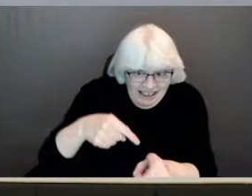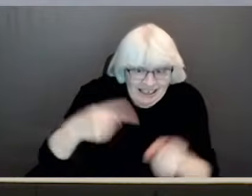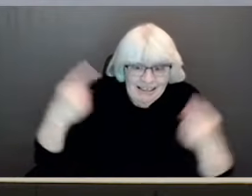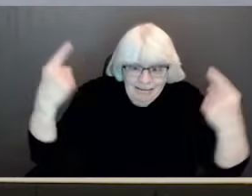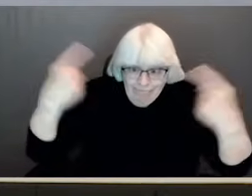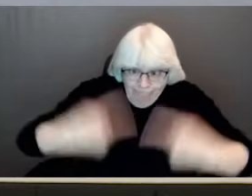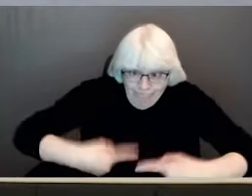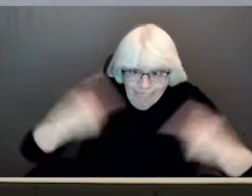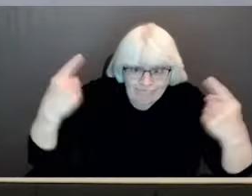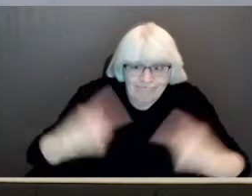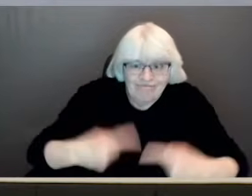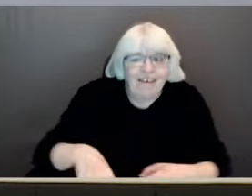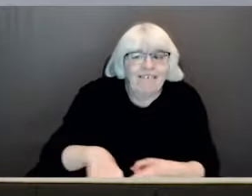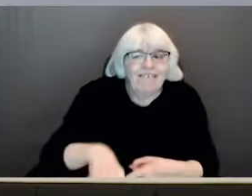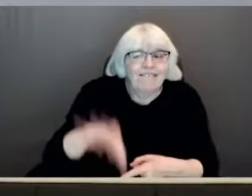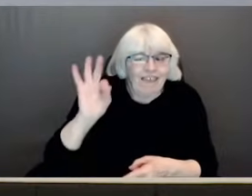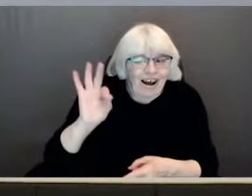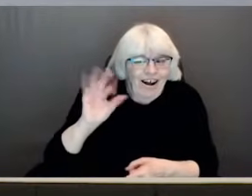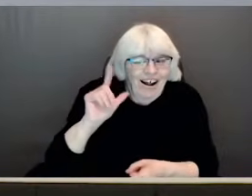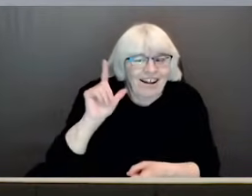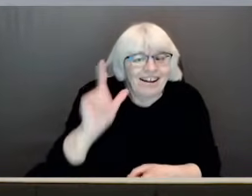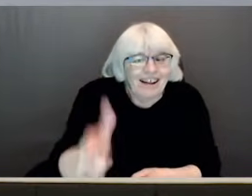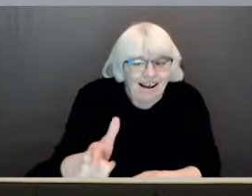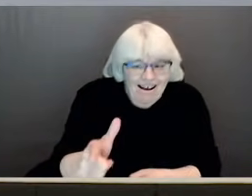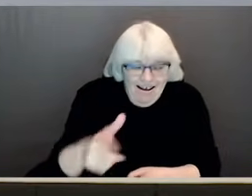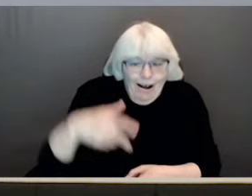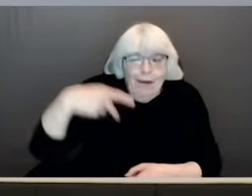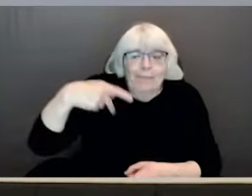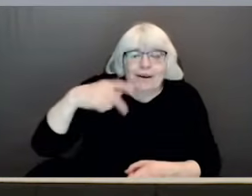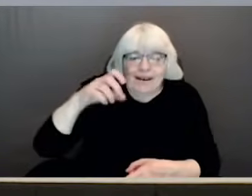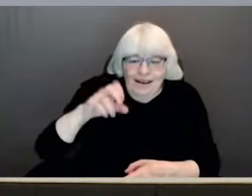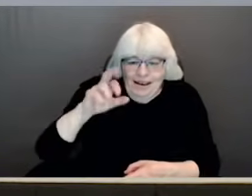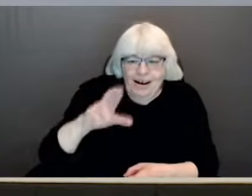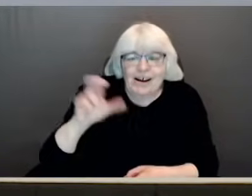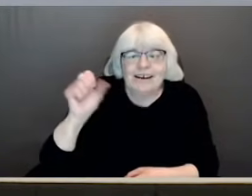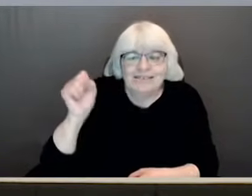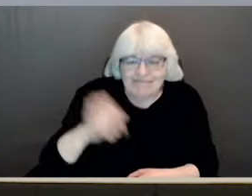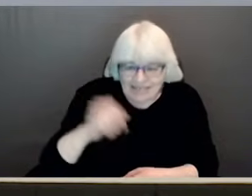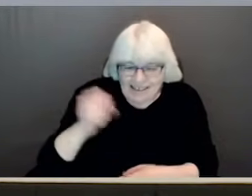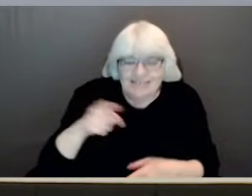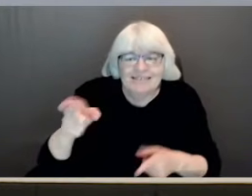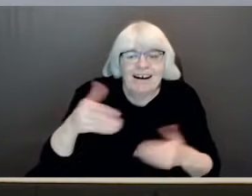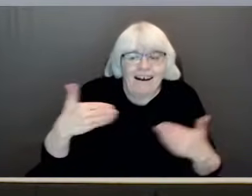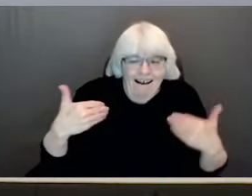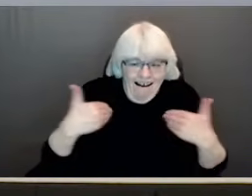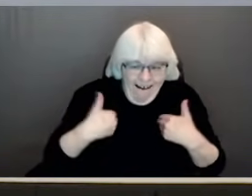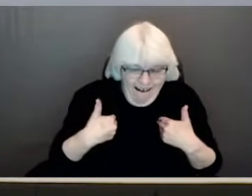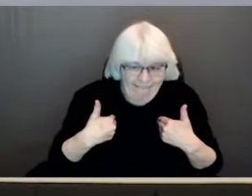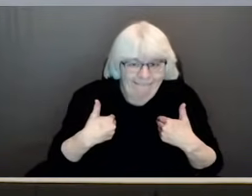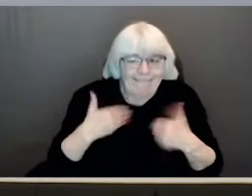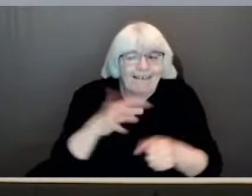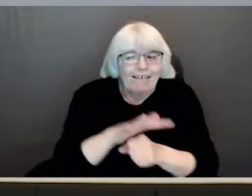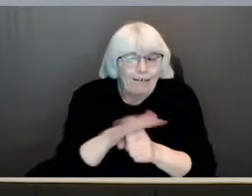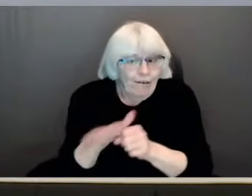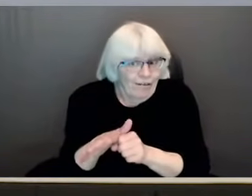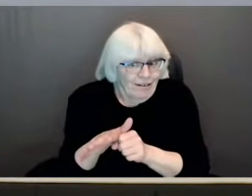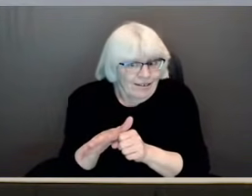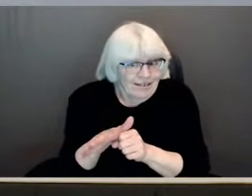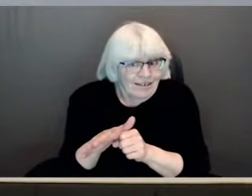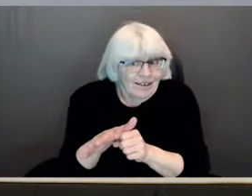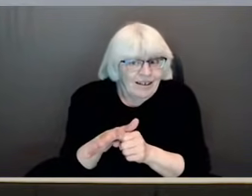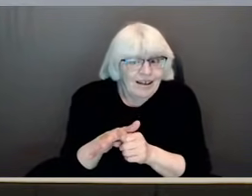A larger proportion of the point of entry tests were positive beginning in mid-August, which coincided with the emergence of the 4th wave